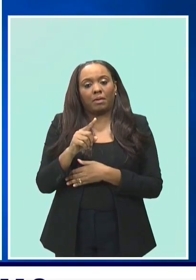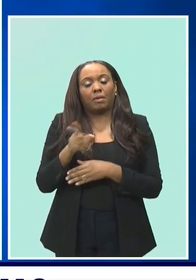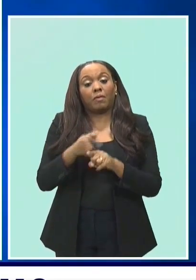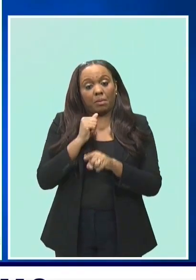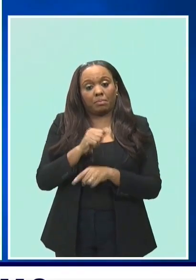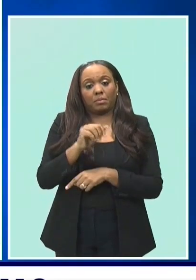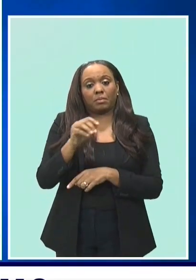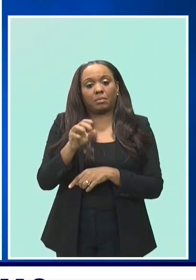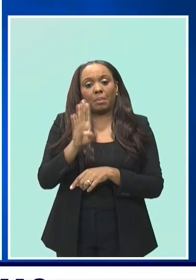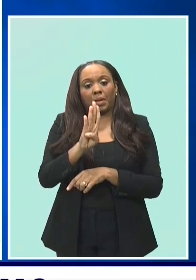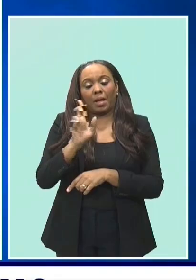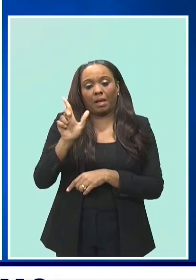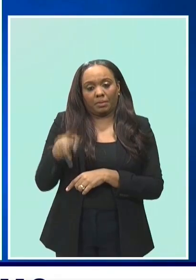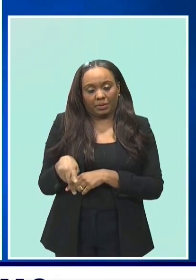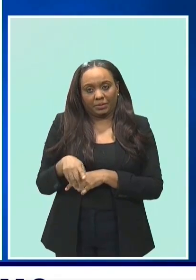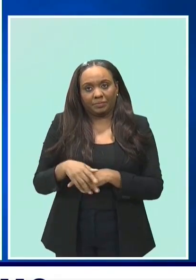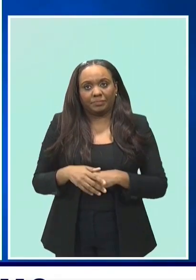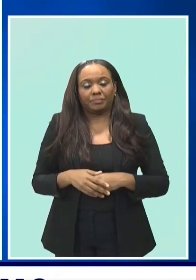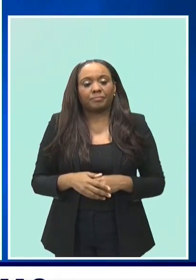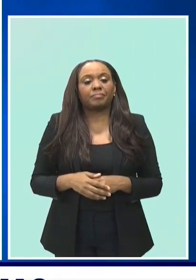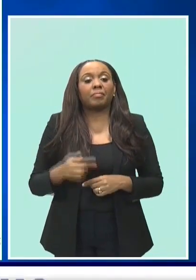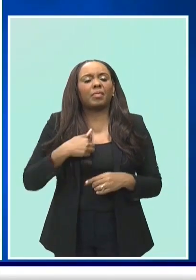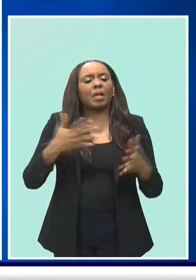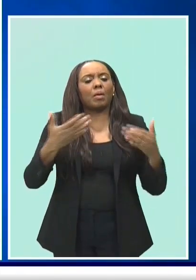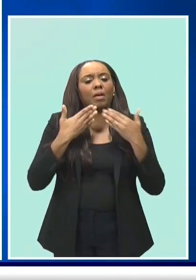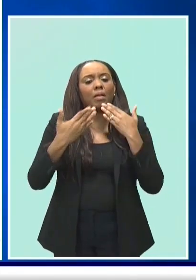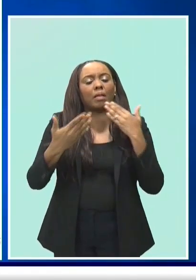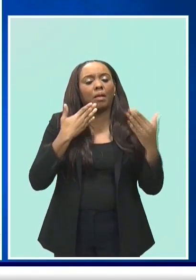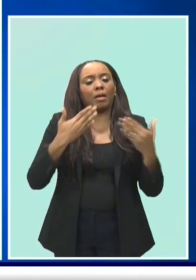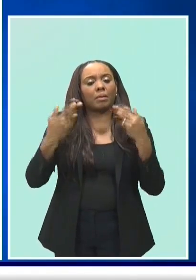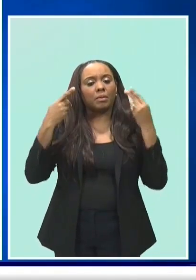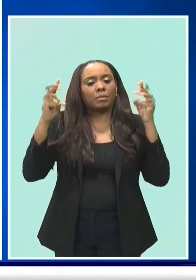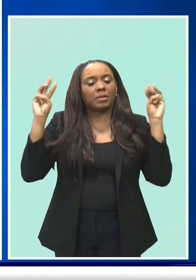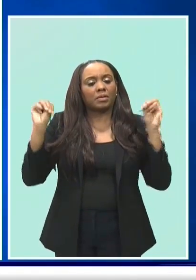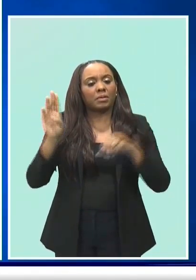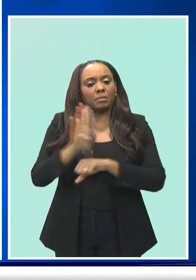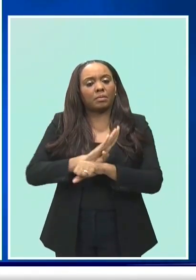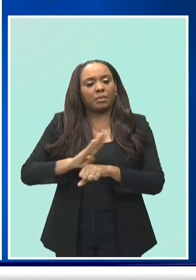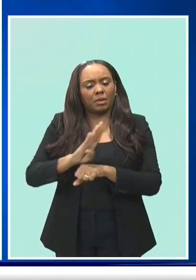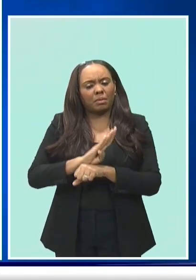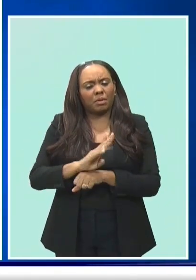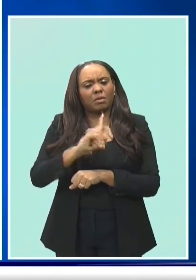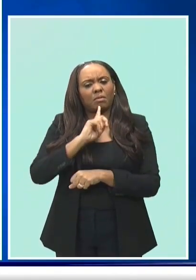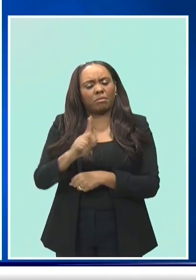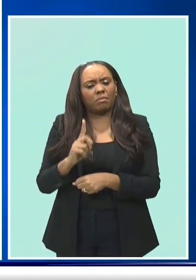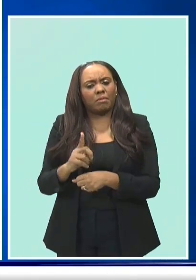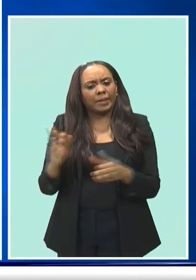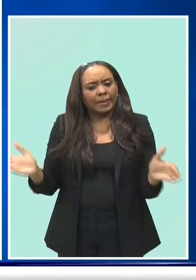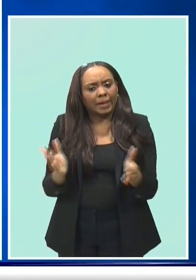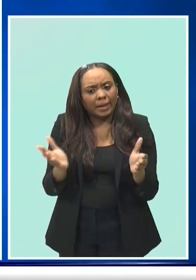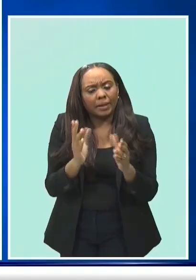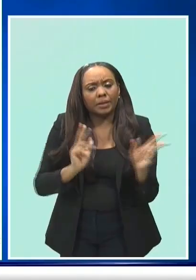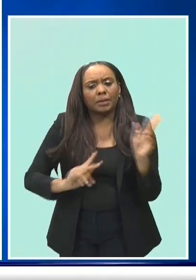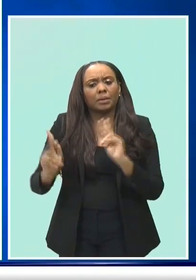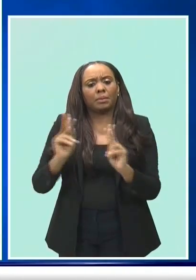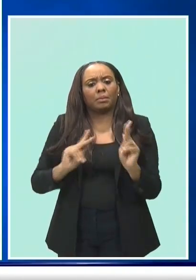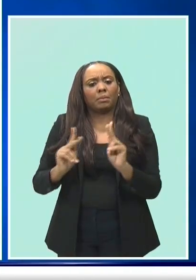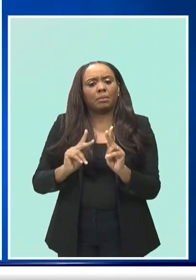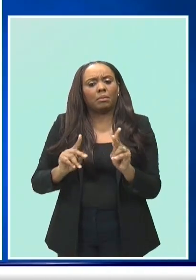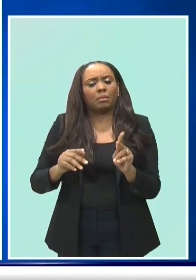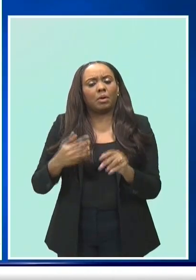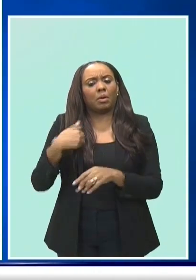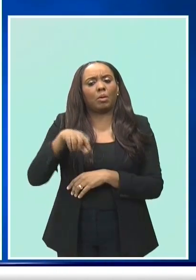chairman. I must thank Prime Minister Mortley for the effort that was placed in ensuring that she brought home to